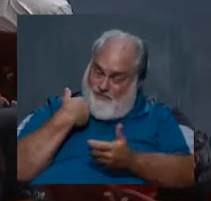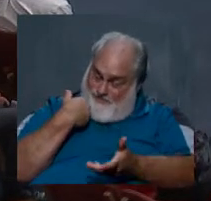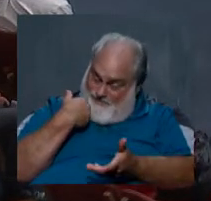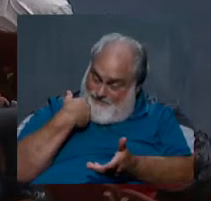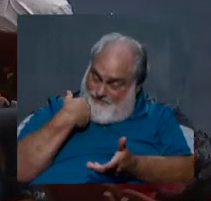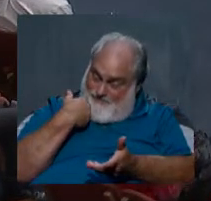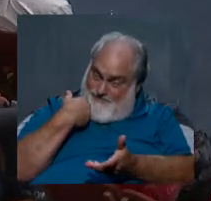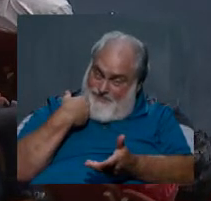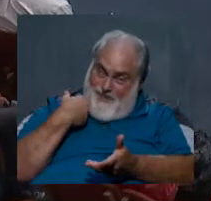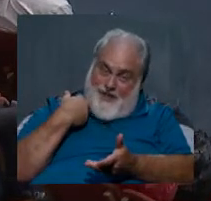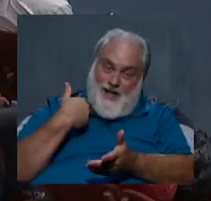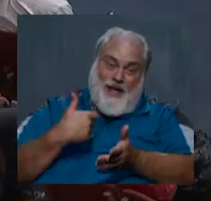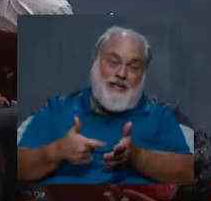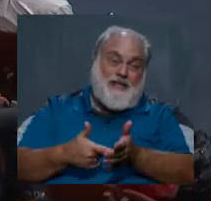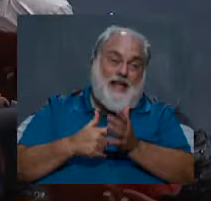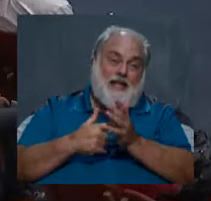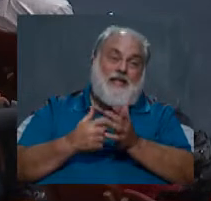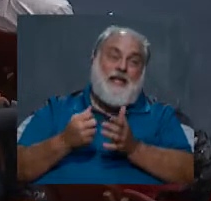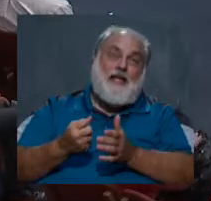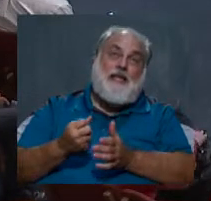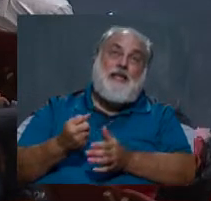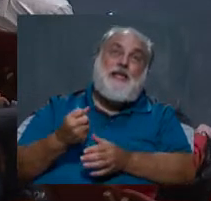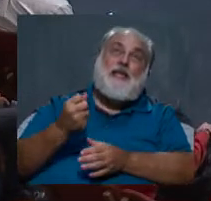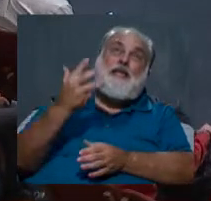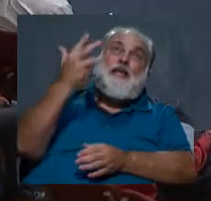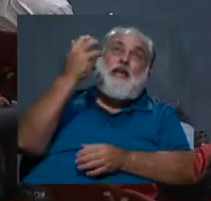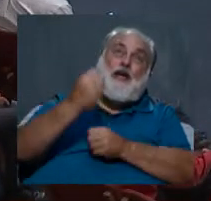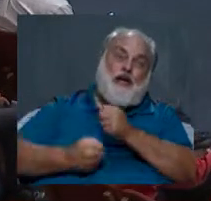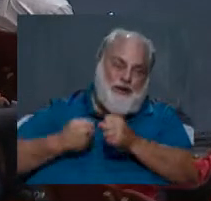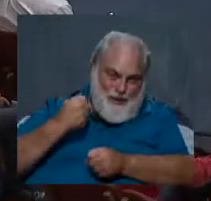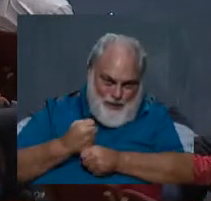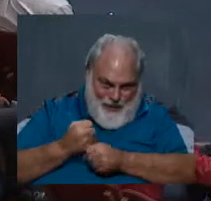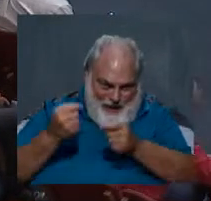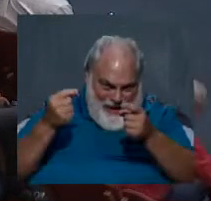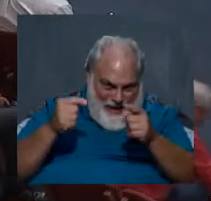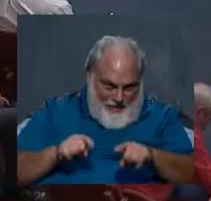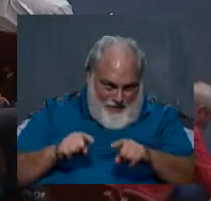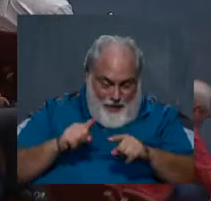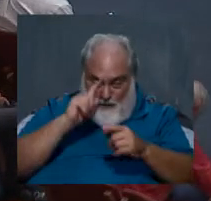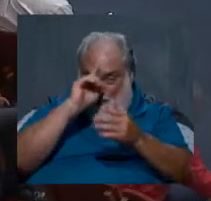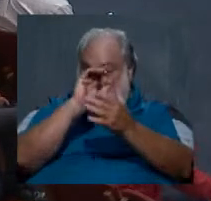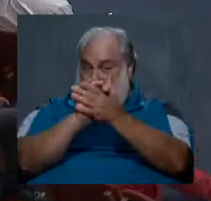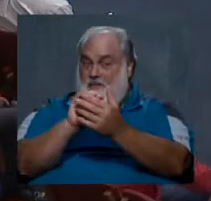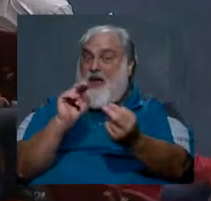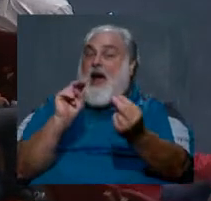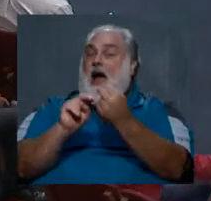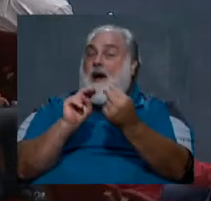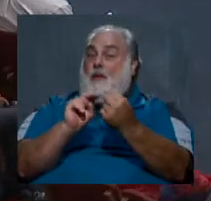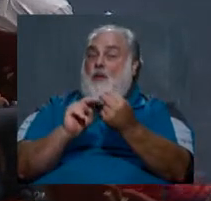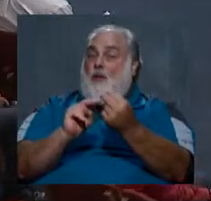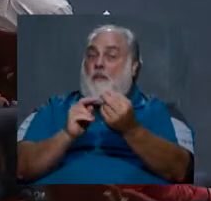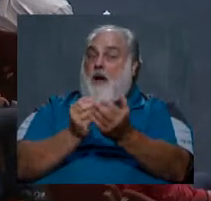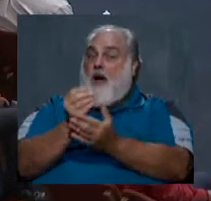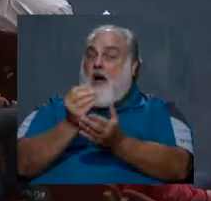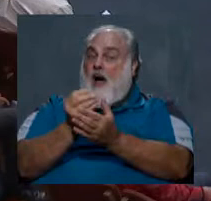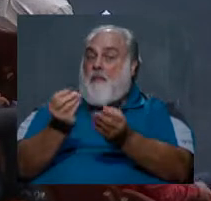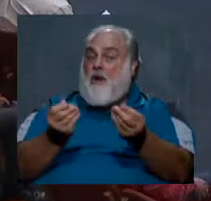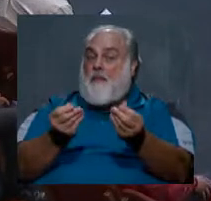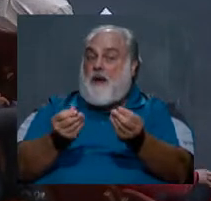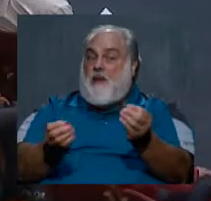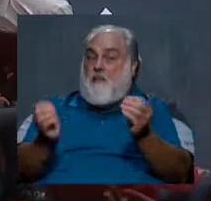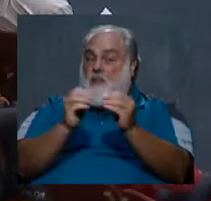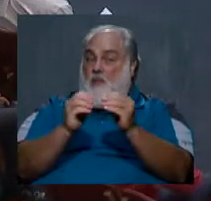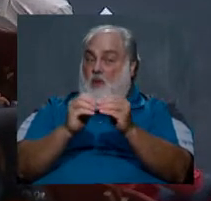It took years to happen. So if we believe that the highway department is going to buy more property and